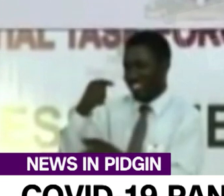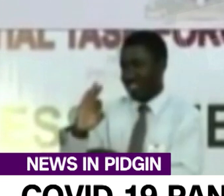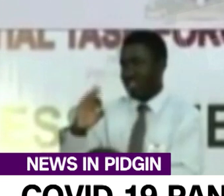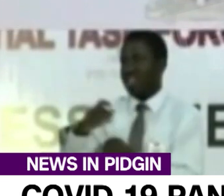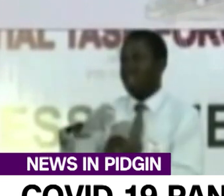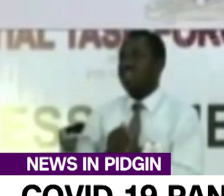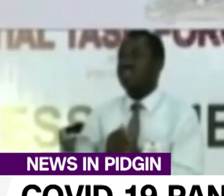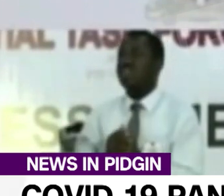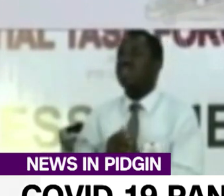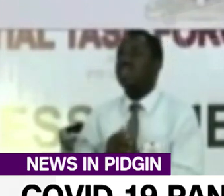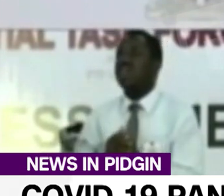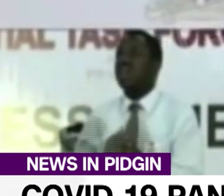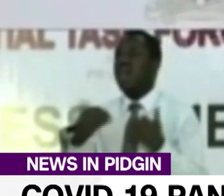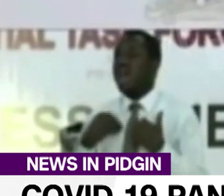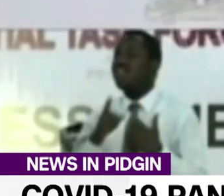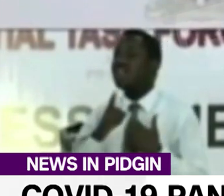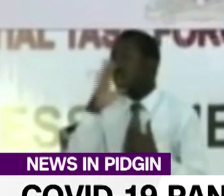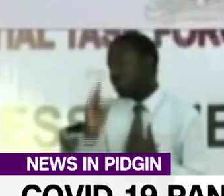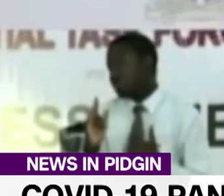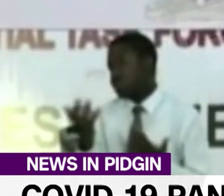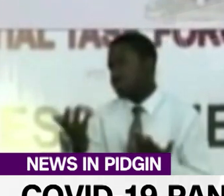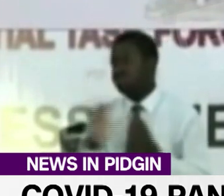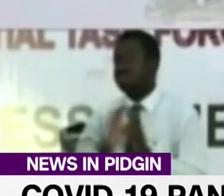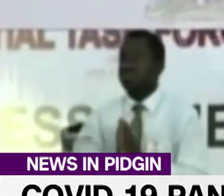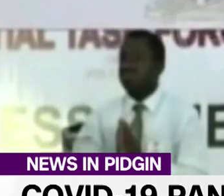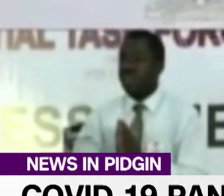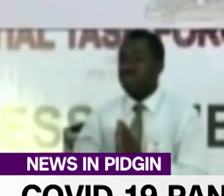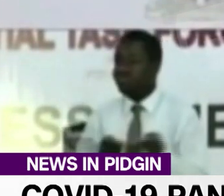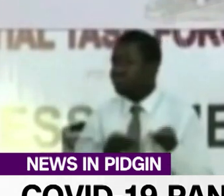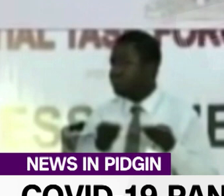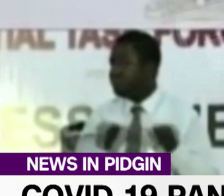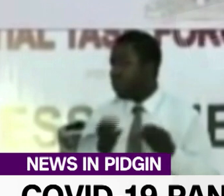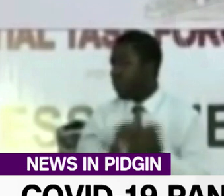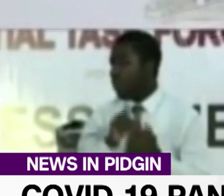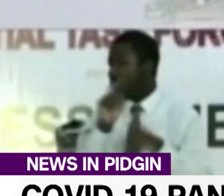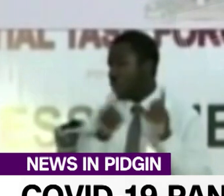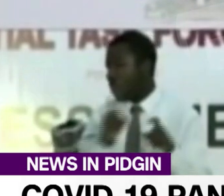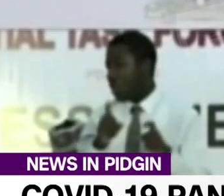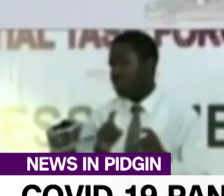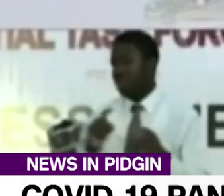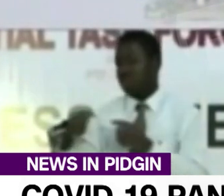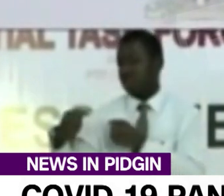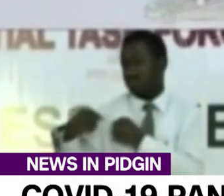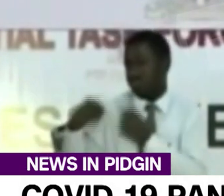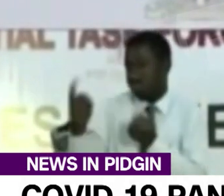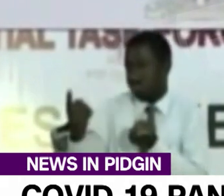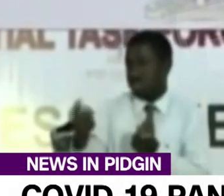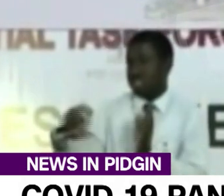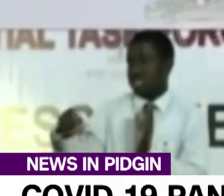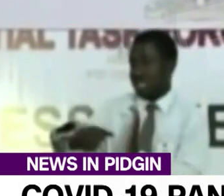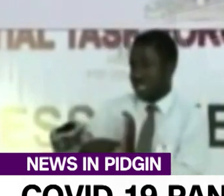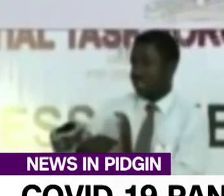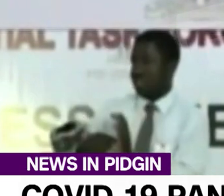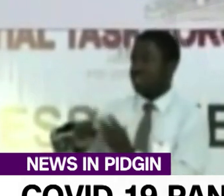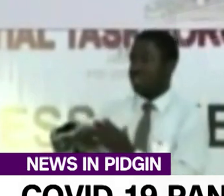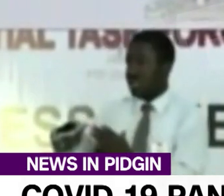Government, had actually been engaging with this question right from the beginning, right from when there